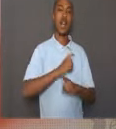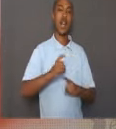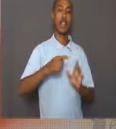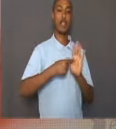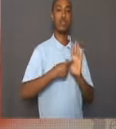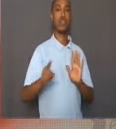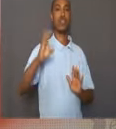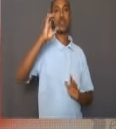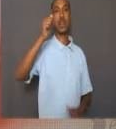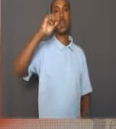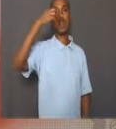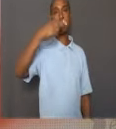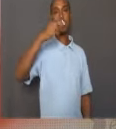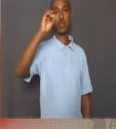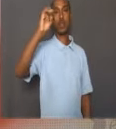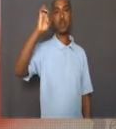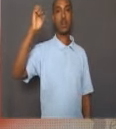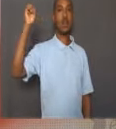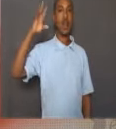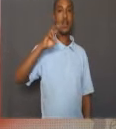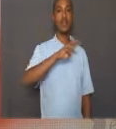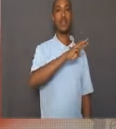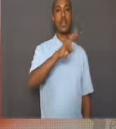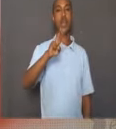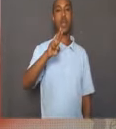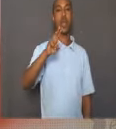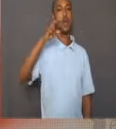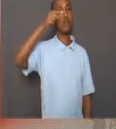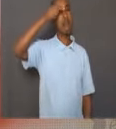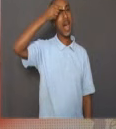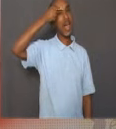the cathode ray, they were blackened.